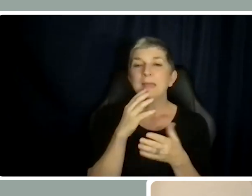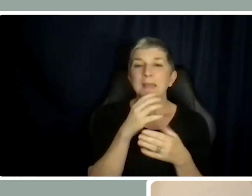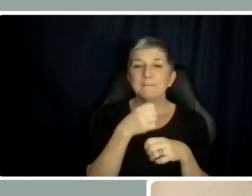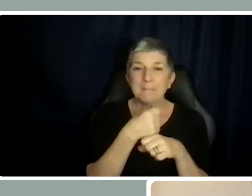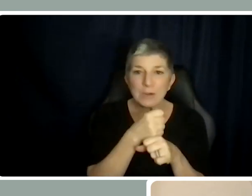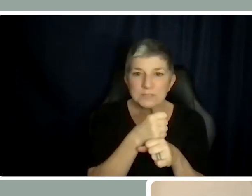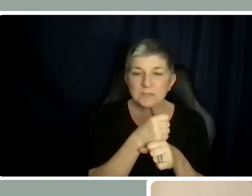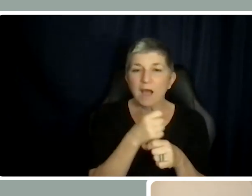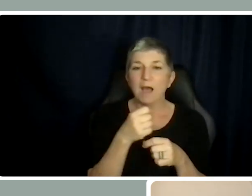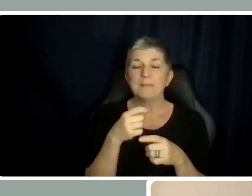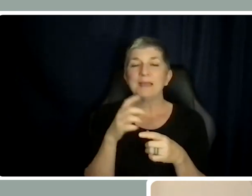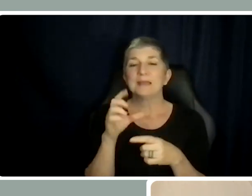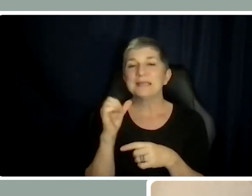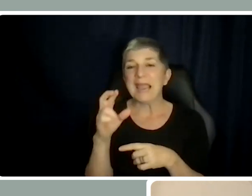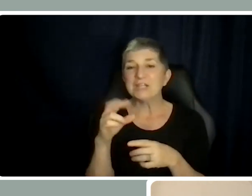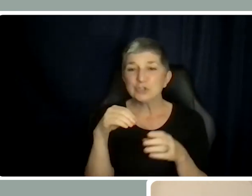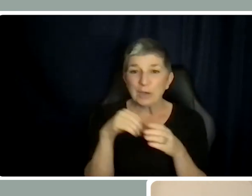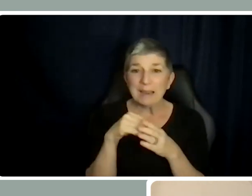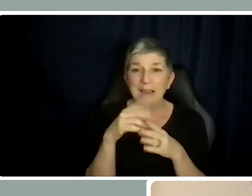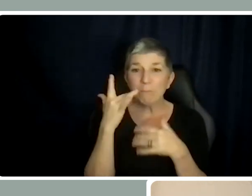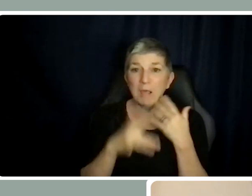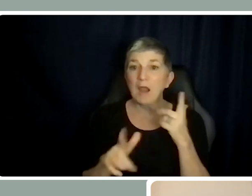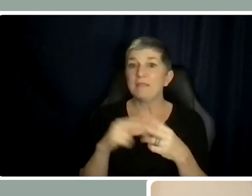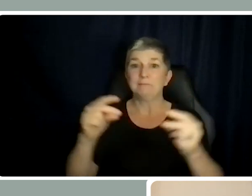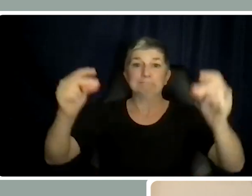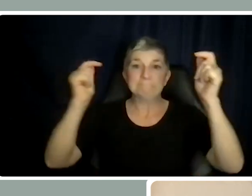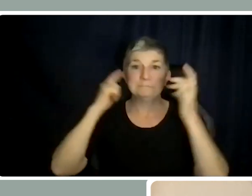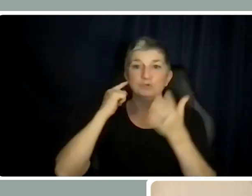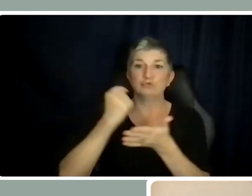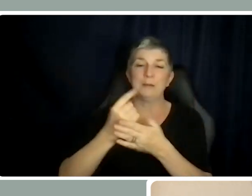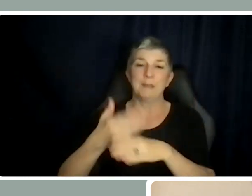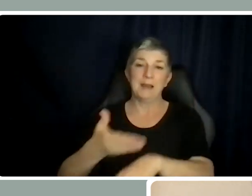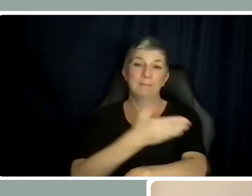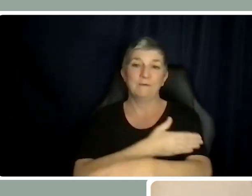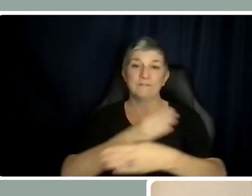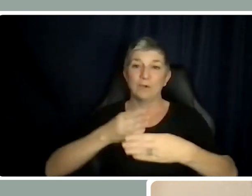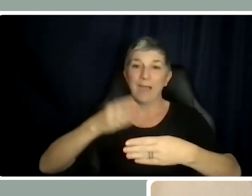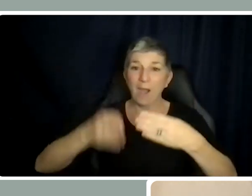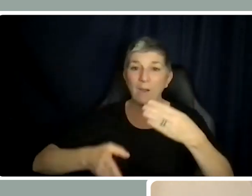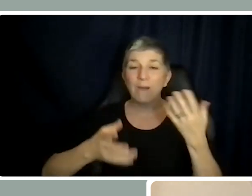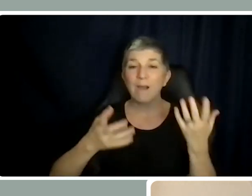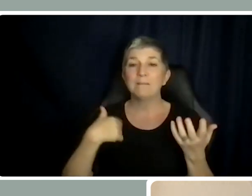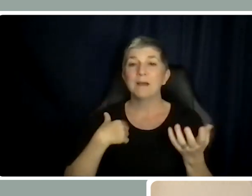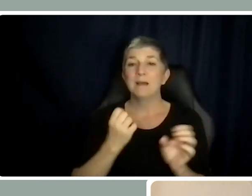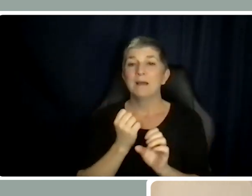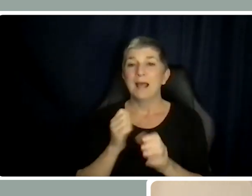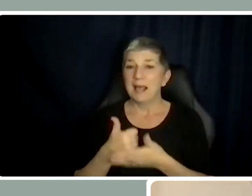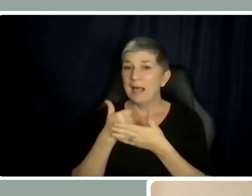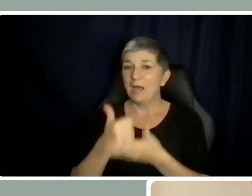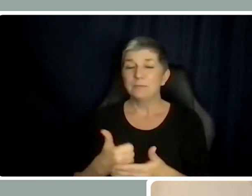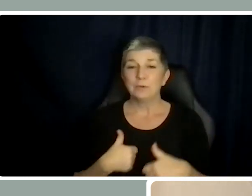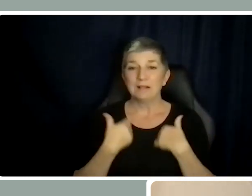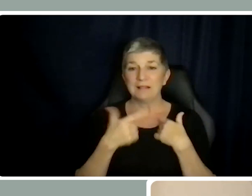of cancer debris in your blood. So we could treat you then and improve your outcome. We would want to make you live longer or